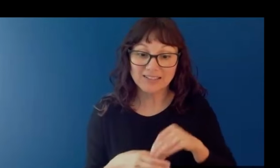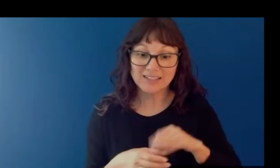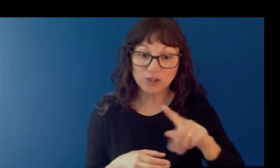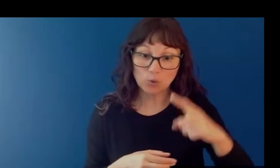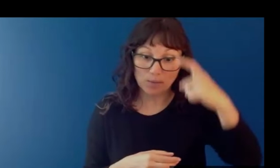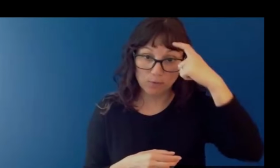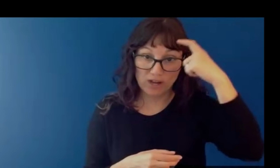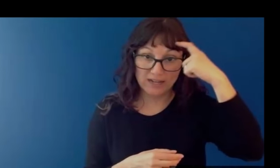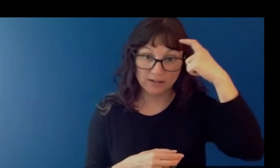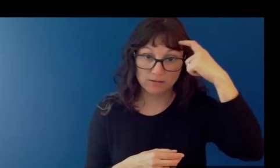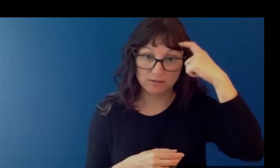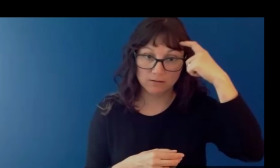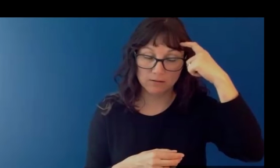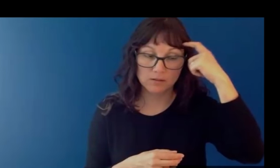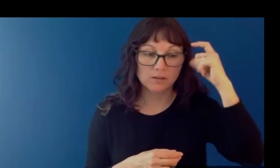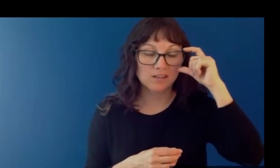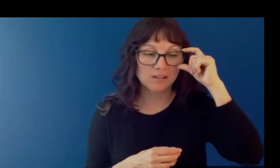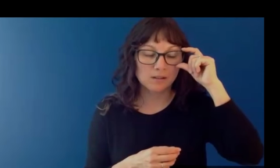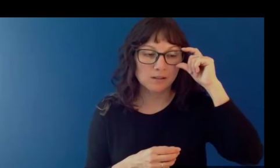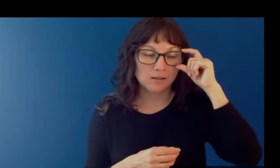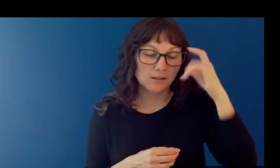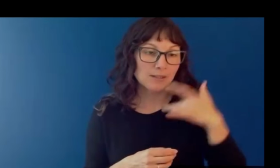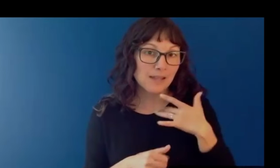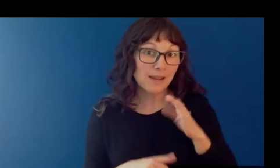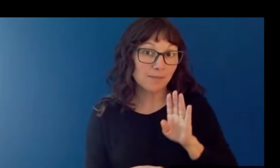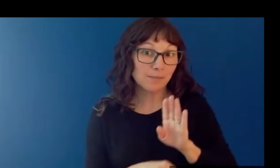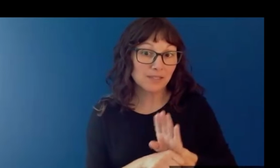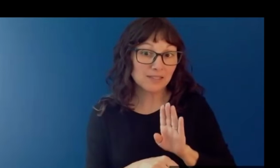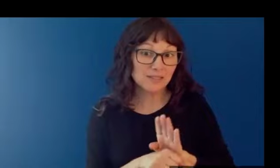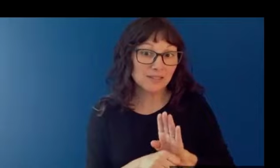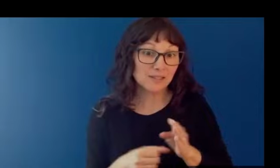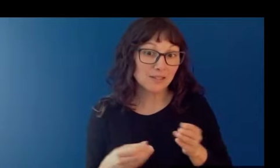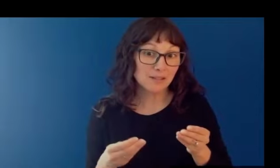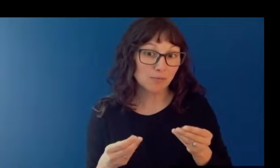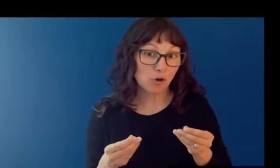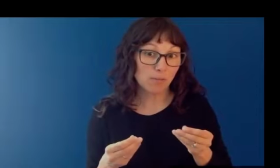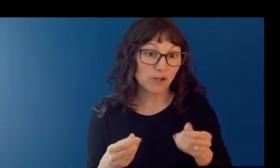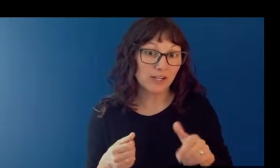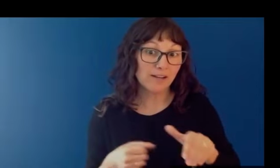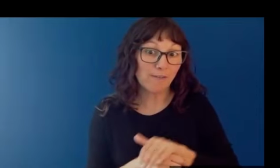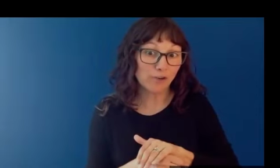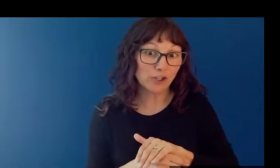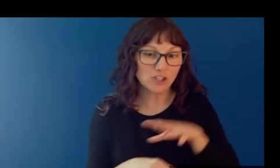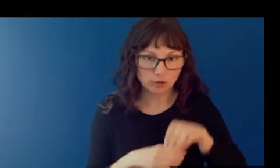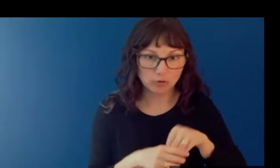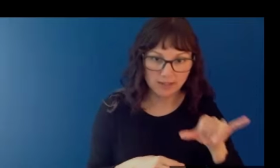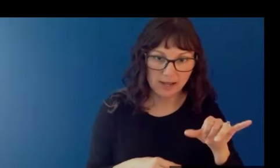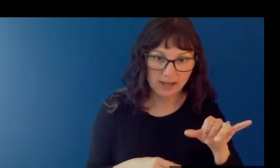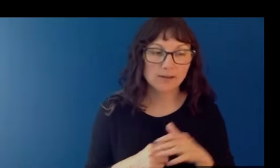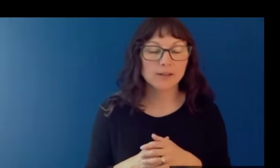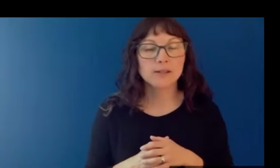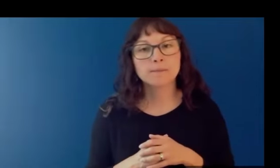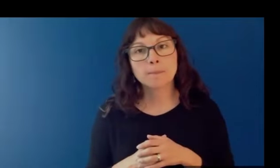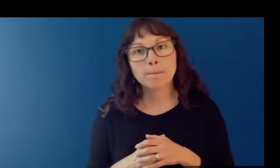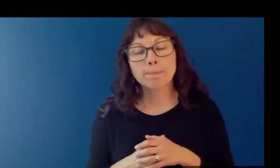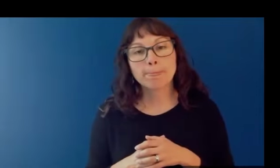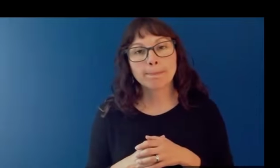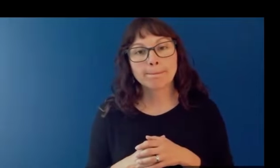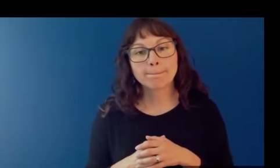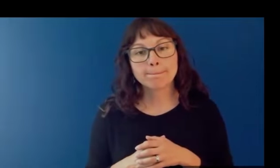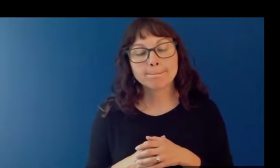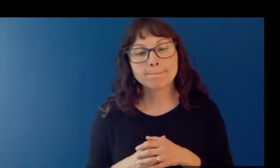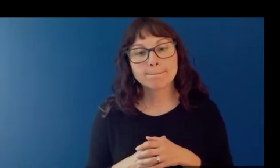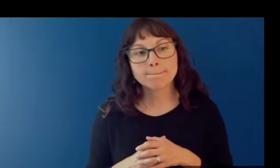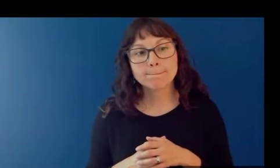brain. Generally, business property coverage covers that. What your intellectual